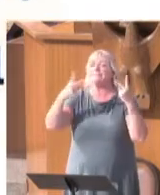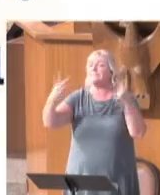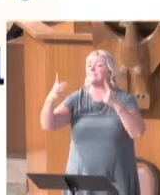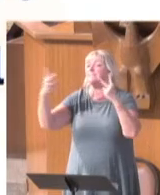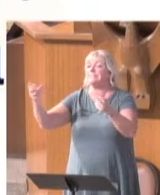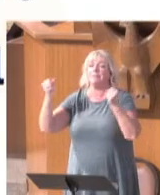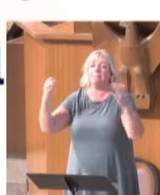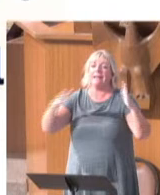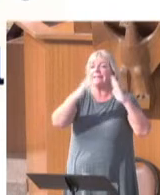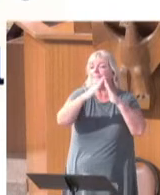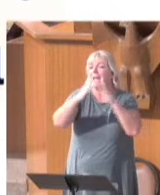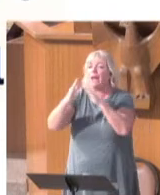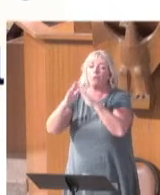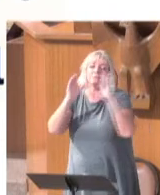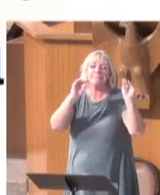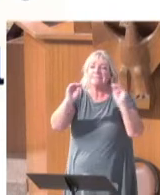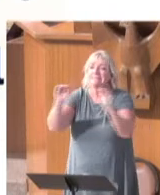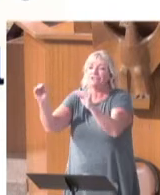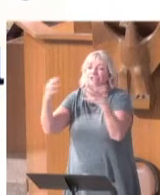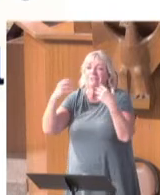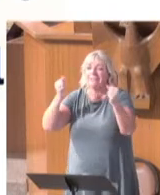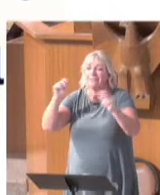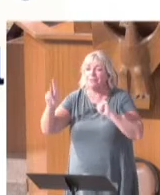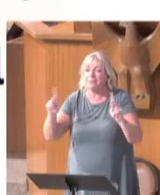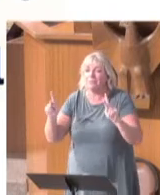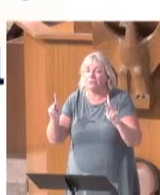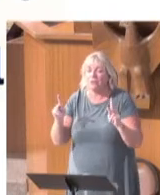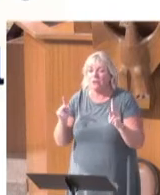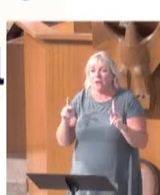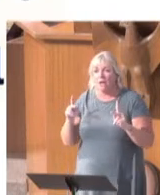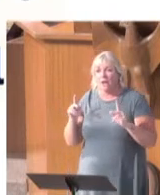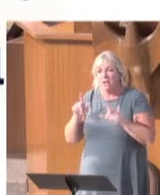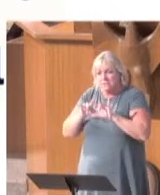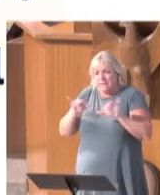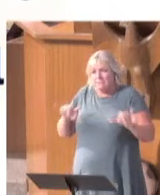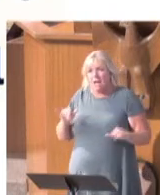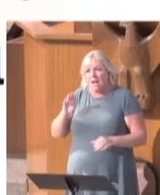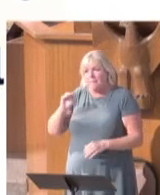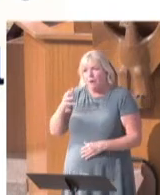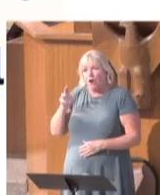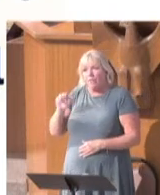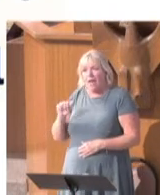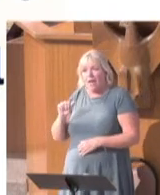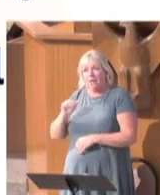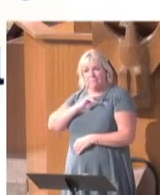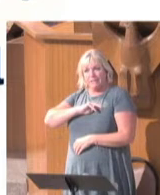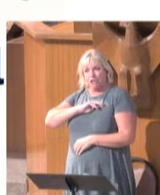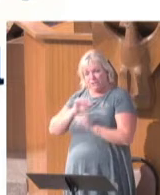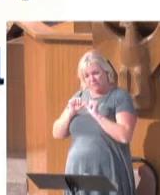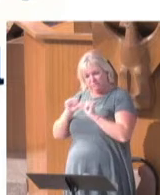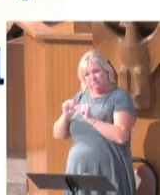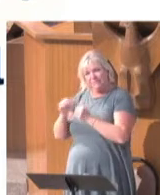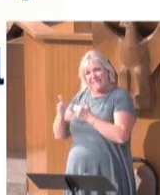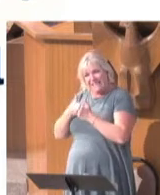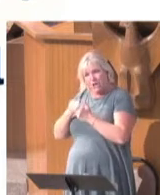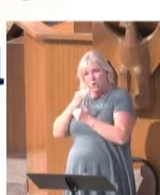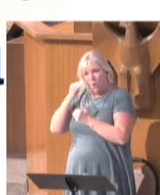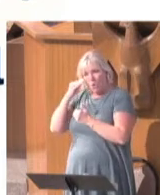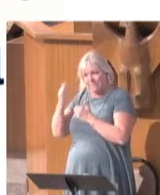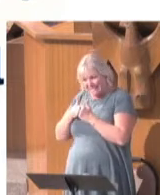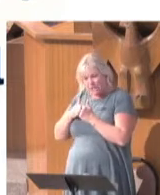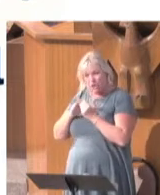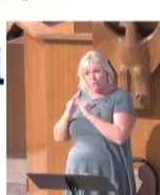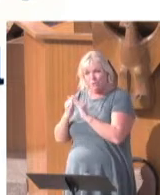they teach and heal crowds. And meanwhile, Martha seems to be doing ministry in her home and in her local